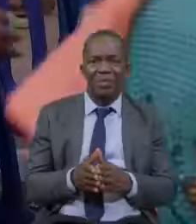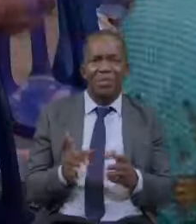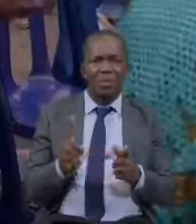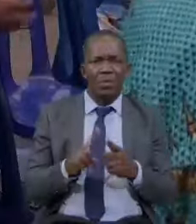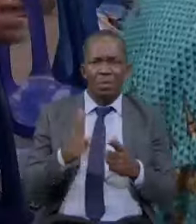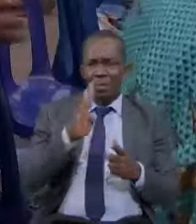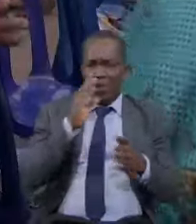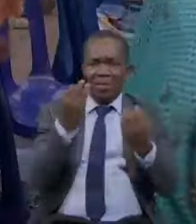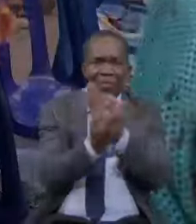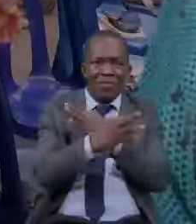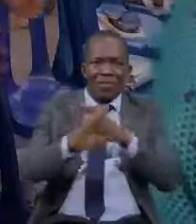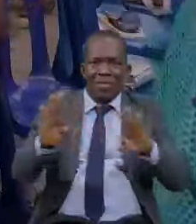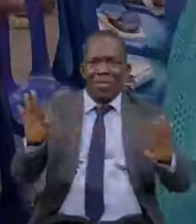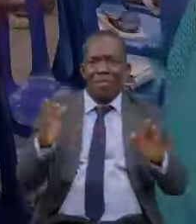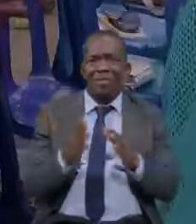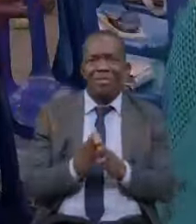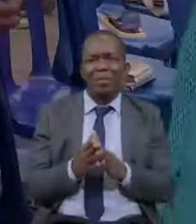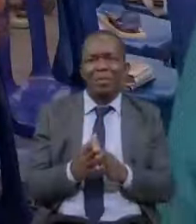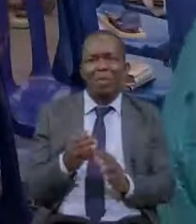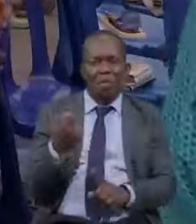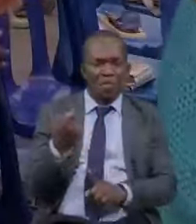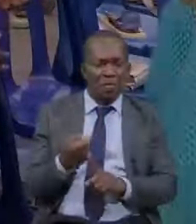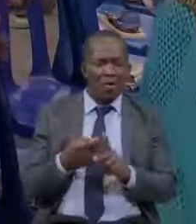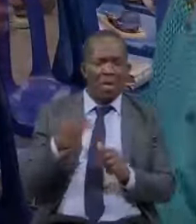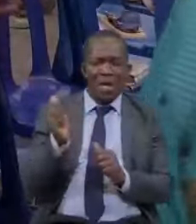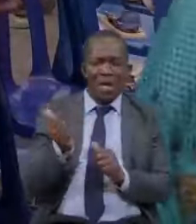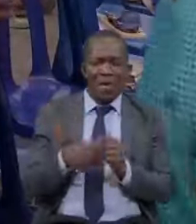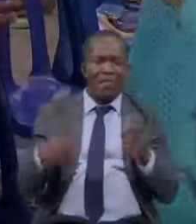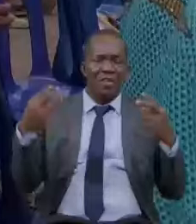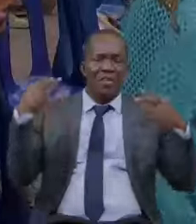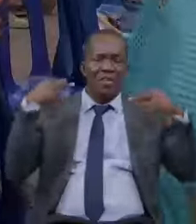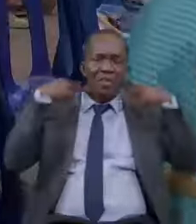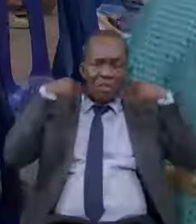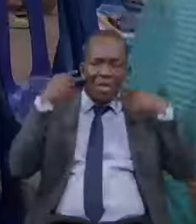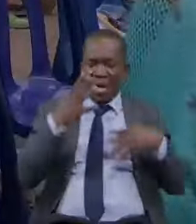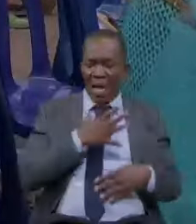from every yoke and bondage of the devil?